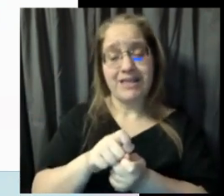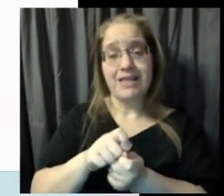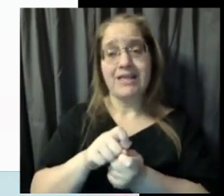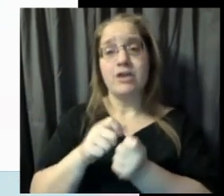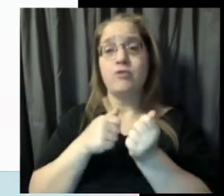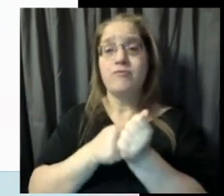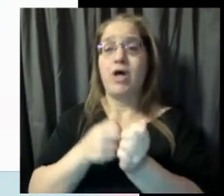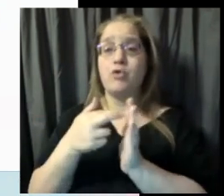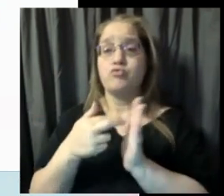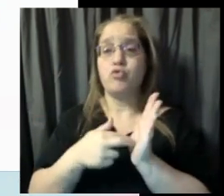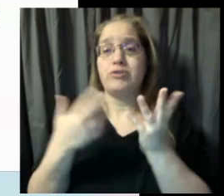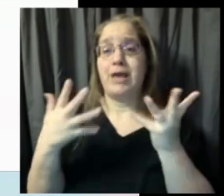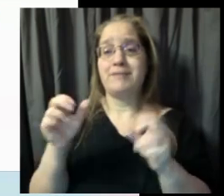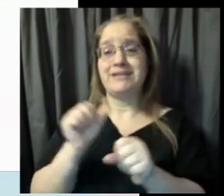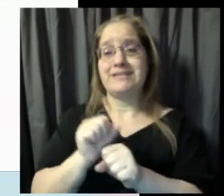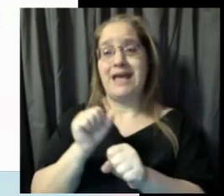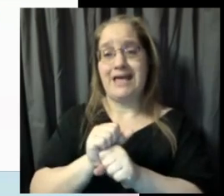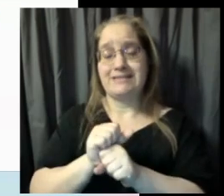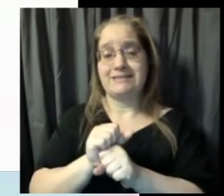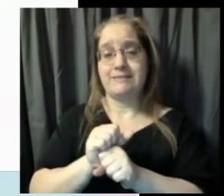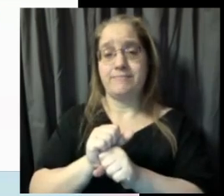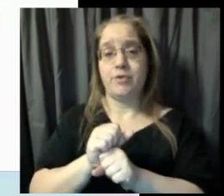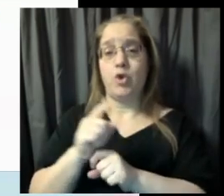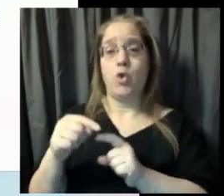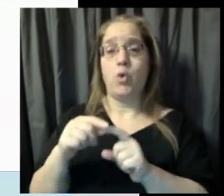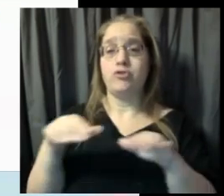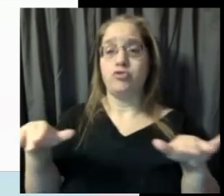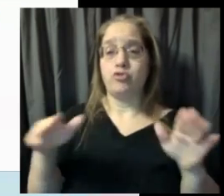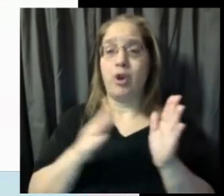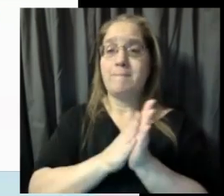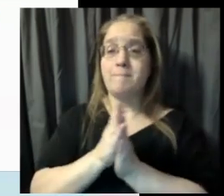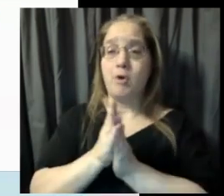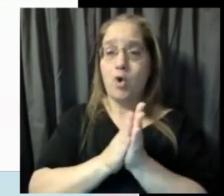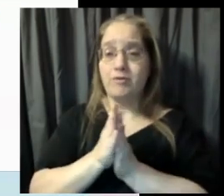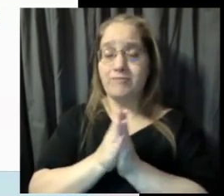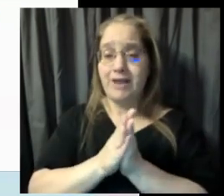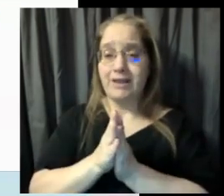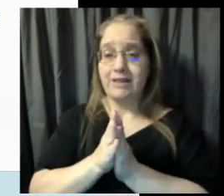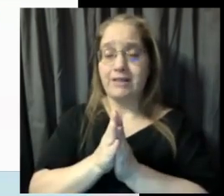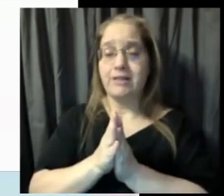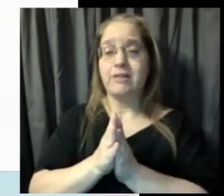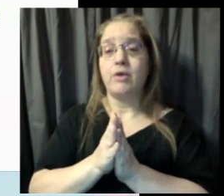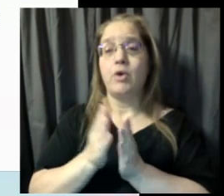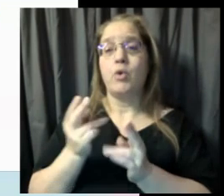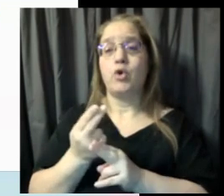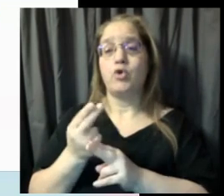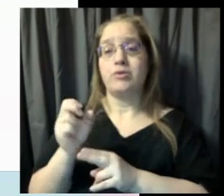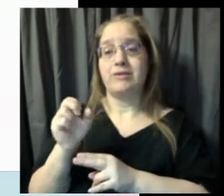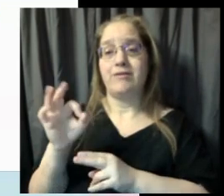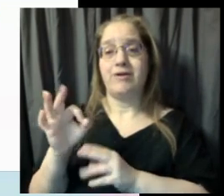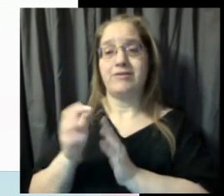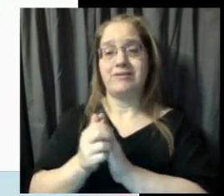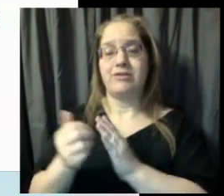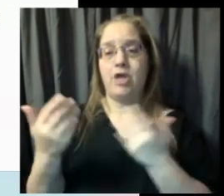comes to following rules and completing tasks. When children are motivated, they're more likely to use executive